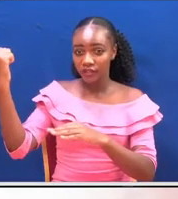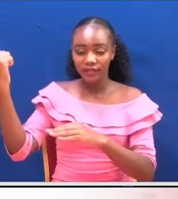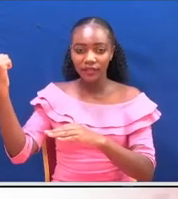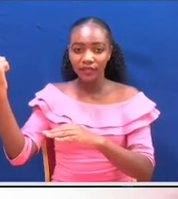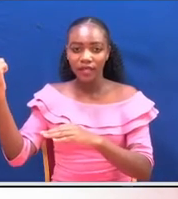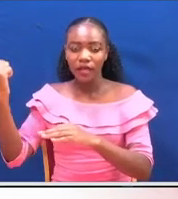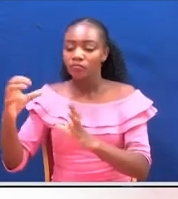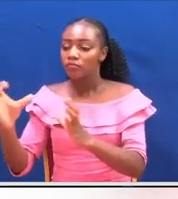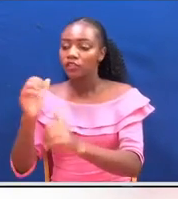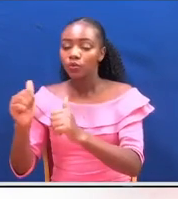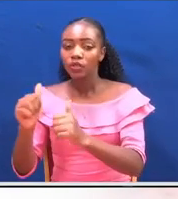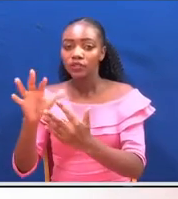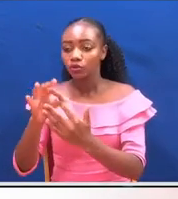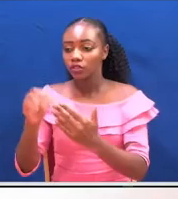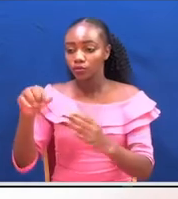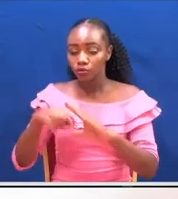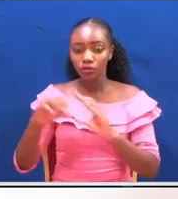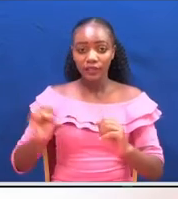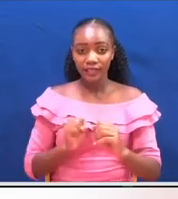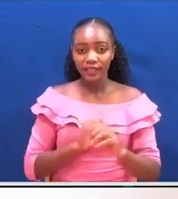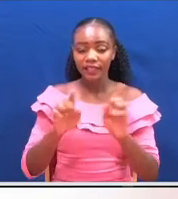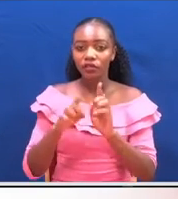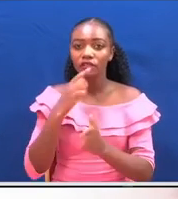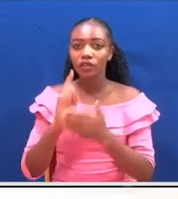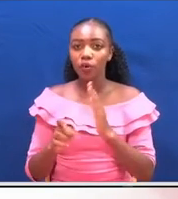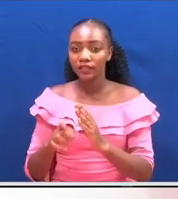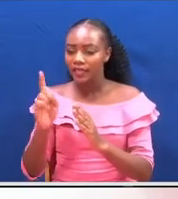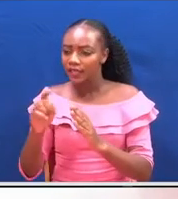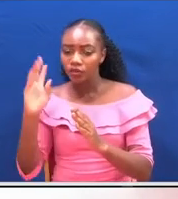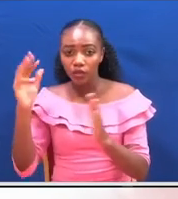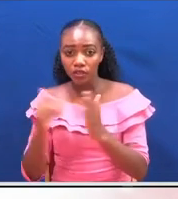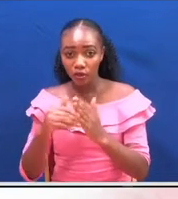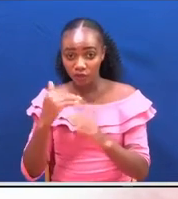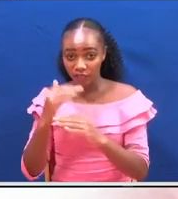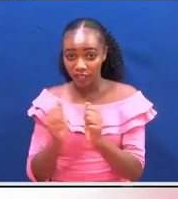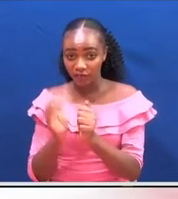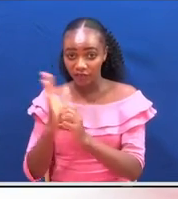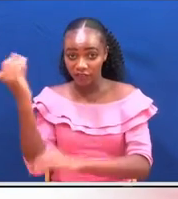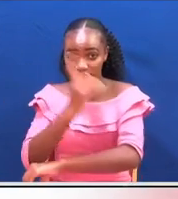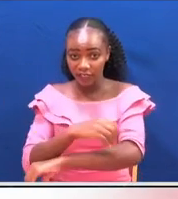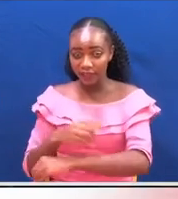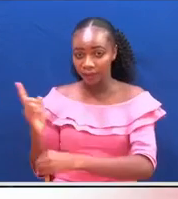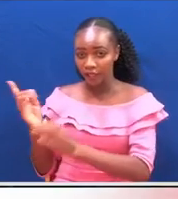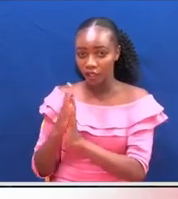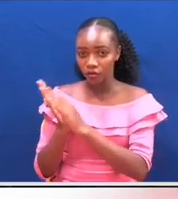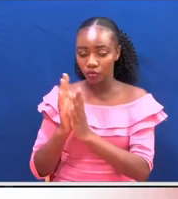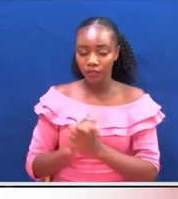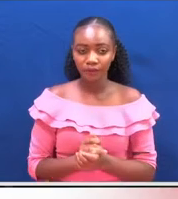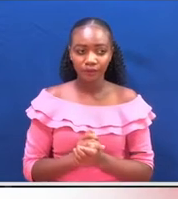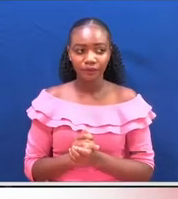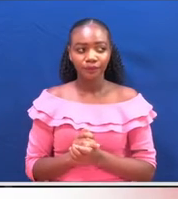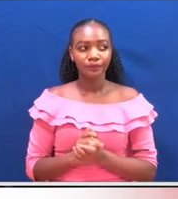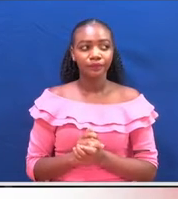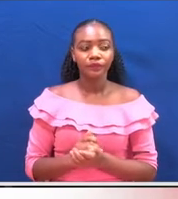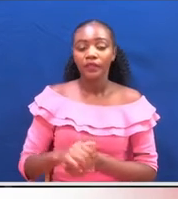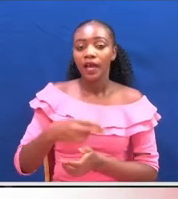to the Senate, the High Court has stayed his nomination for 15 days. Grace Josephine with the details. Lady Justice